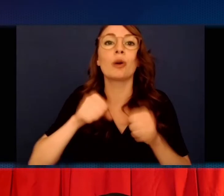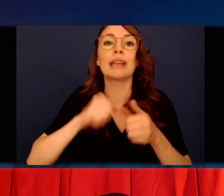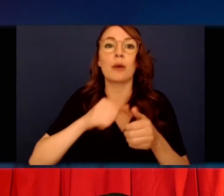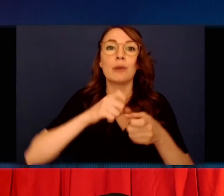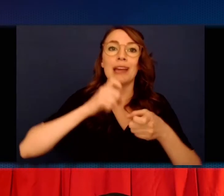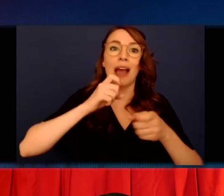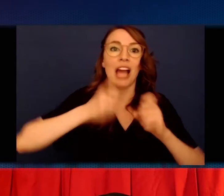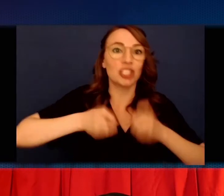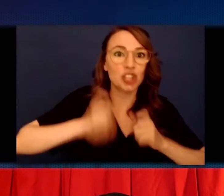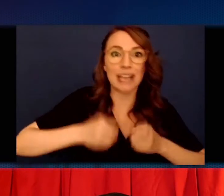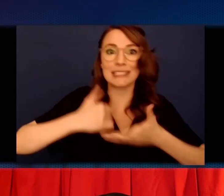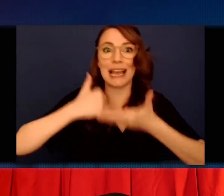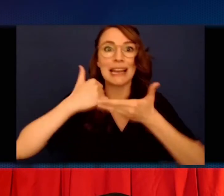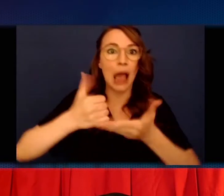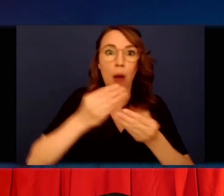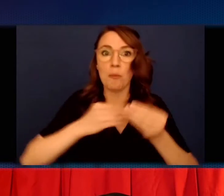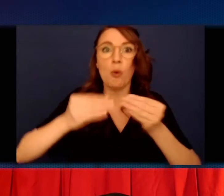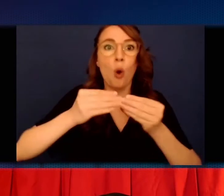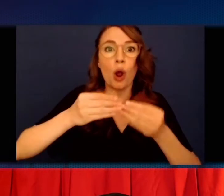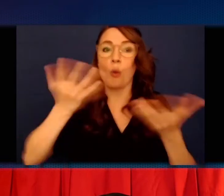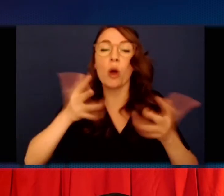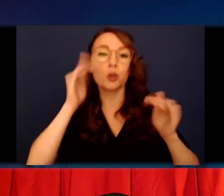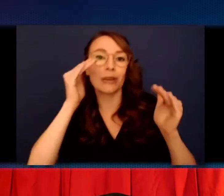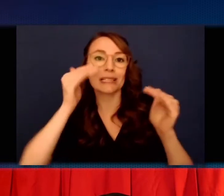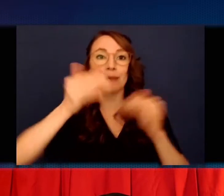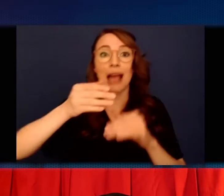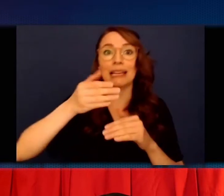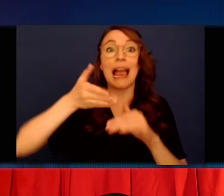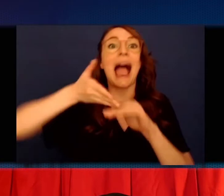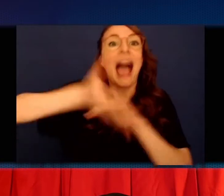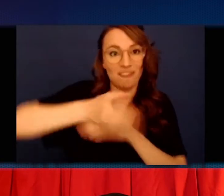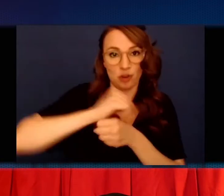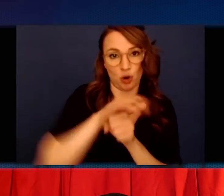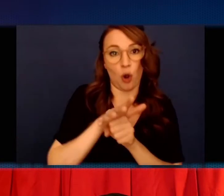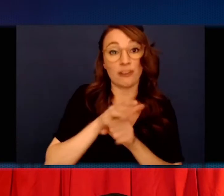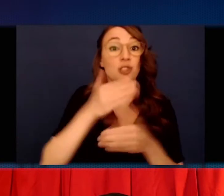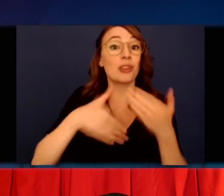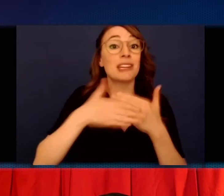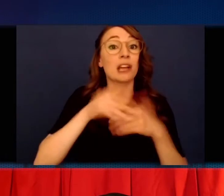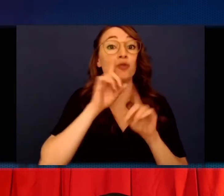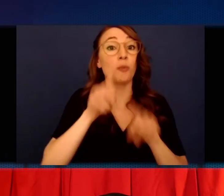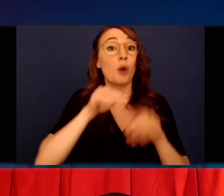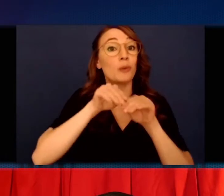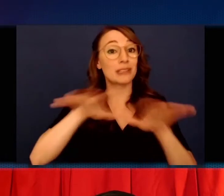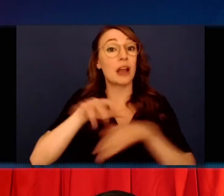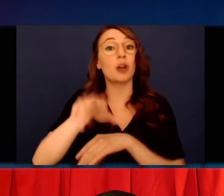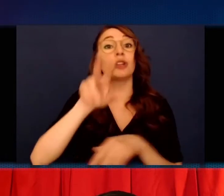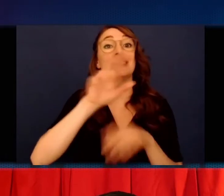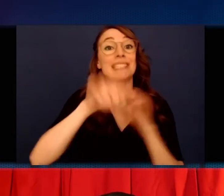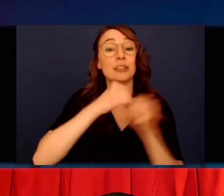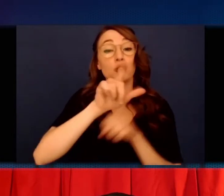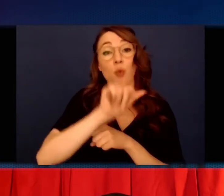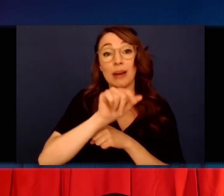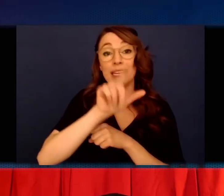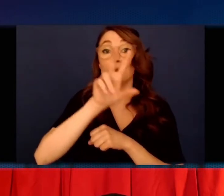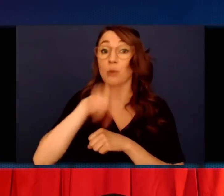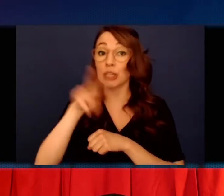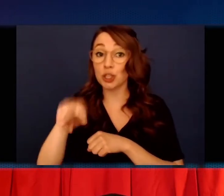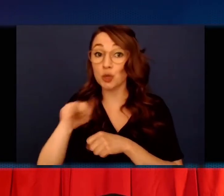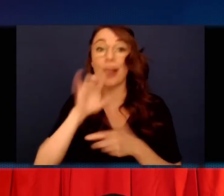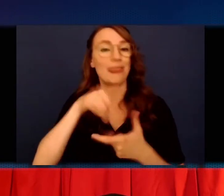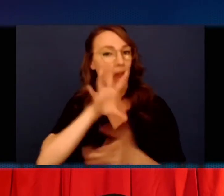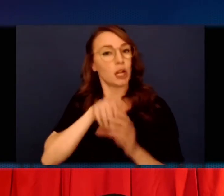County. So our next report will be released in 2022, and that will incorporate ALICE data.